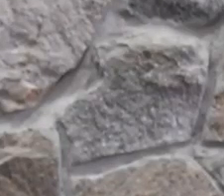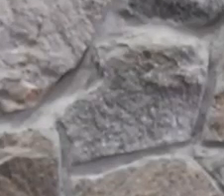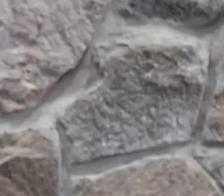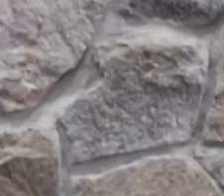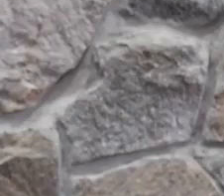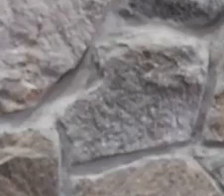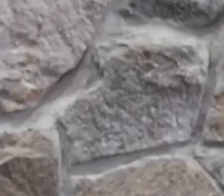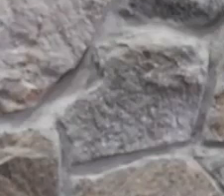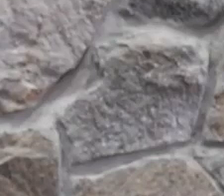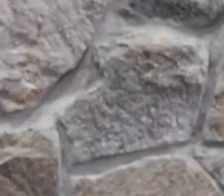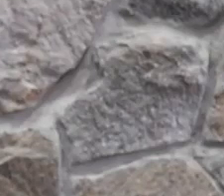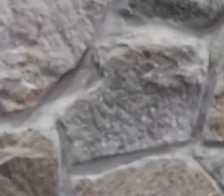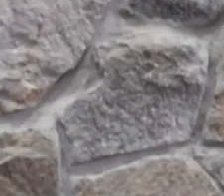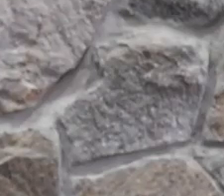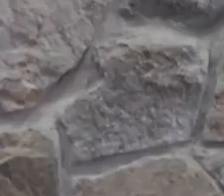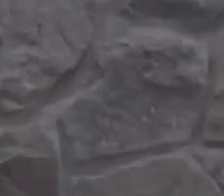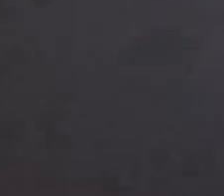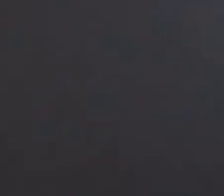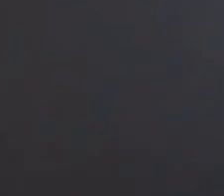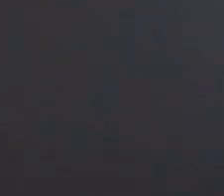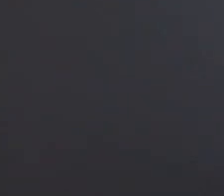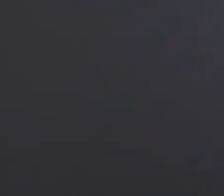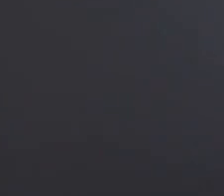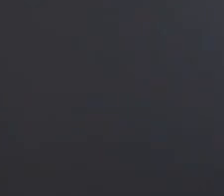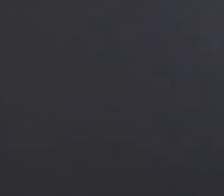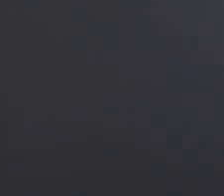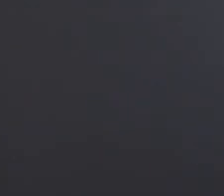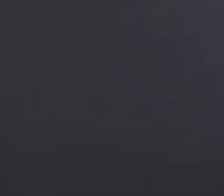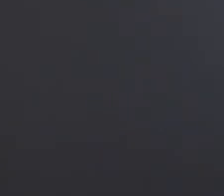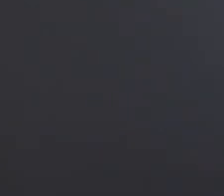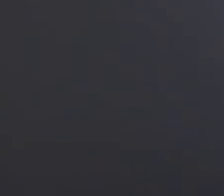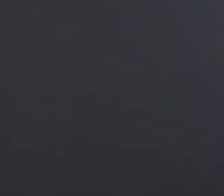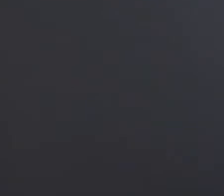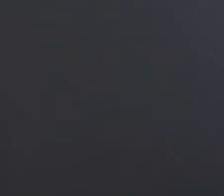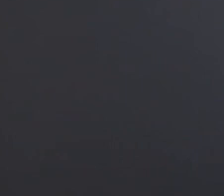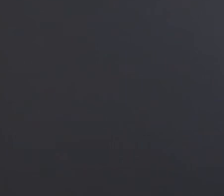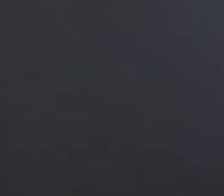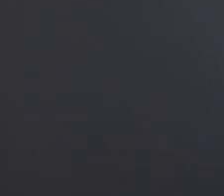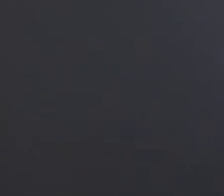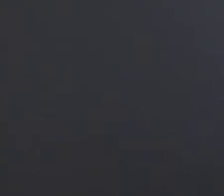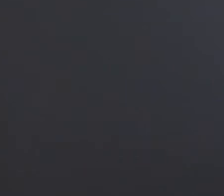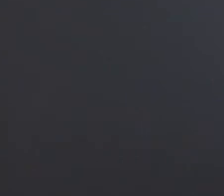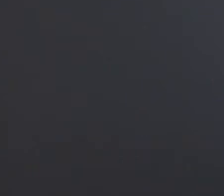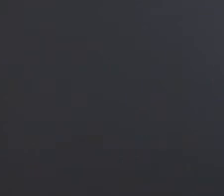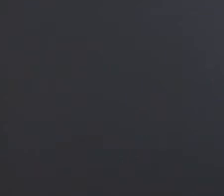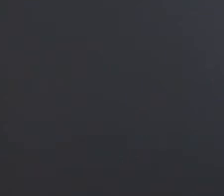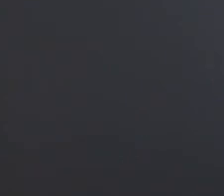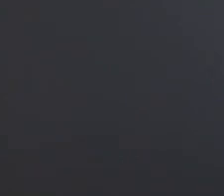classes coming up at Grace. Morning. Fall is officially here, and it's time to start planning for